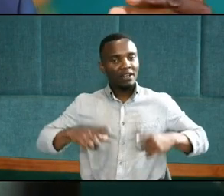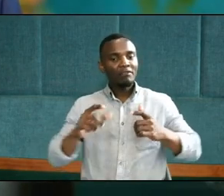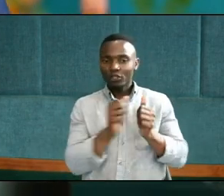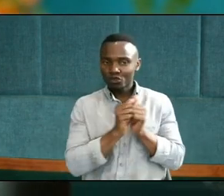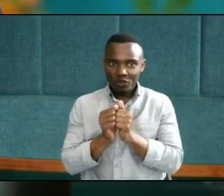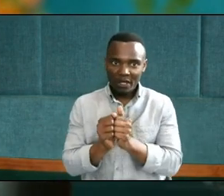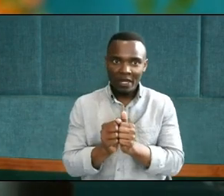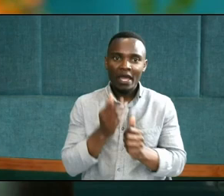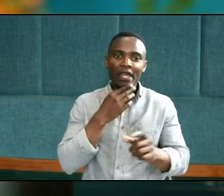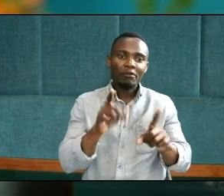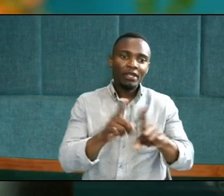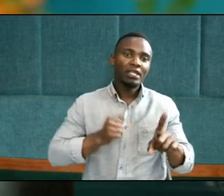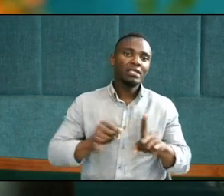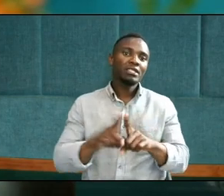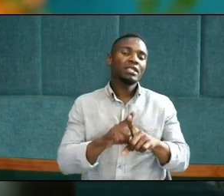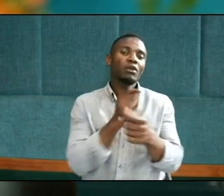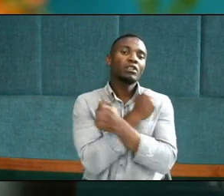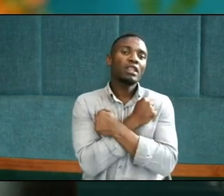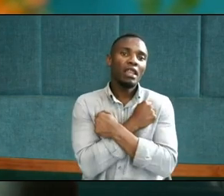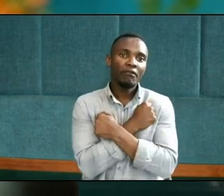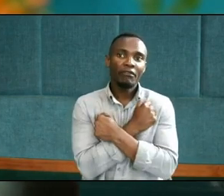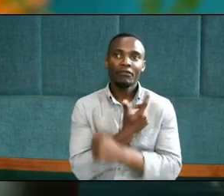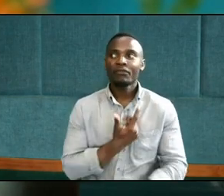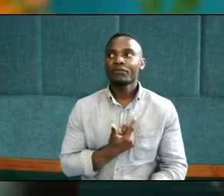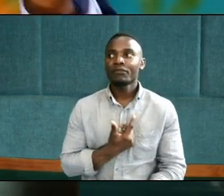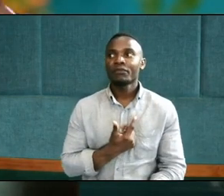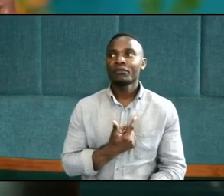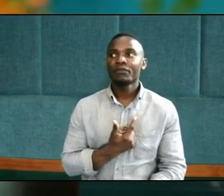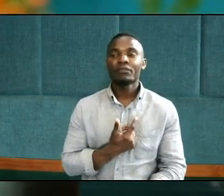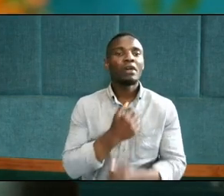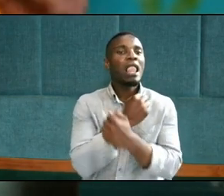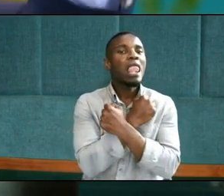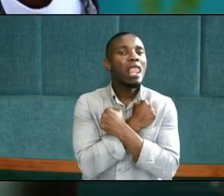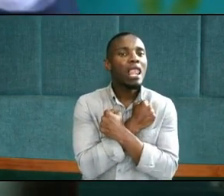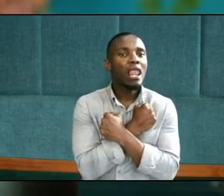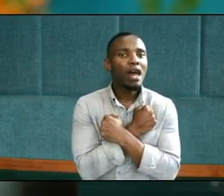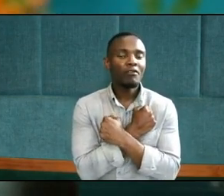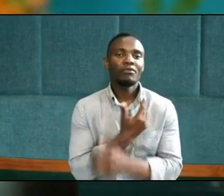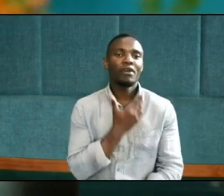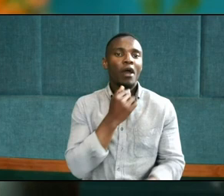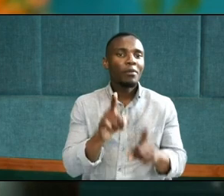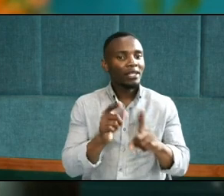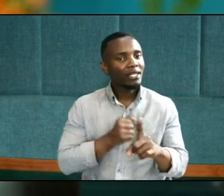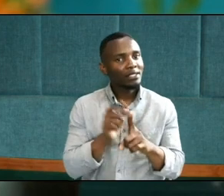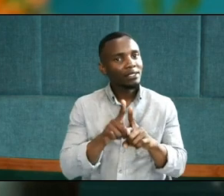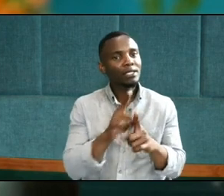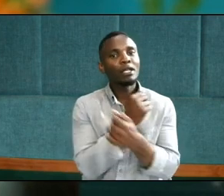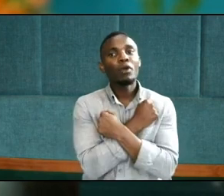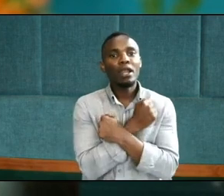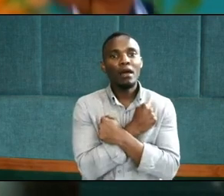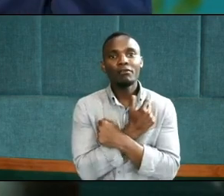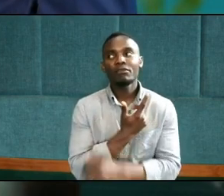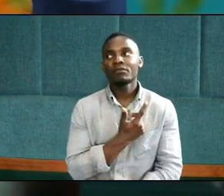brotherly love. Let me talk about that a moment. Love, brotherly love.